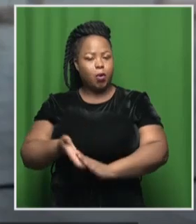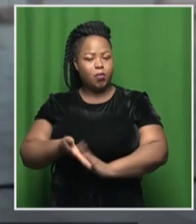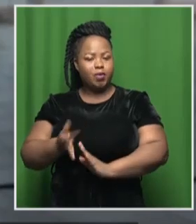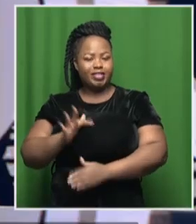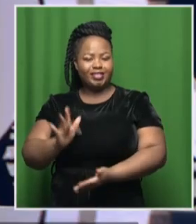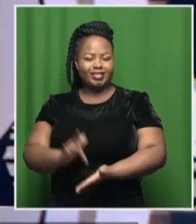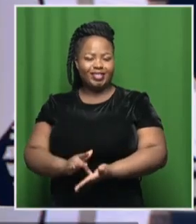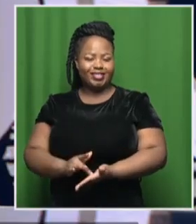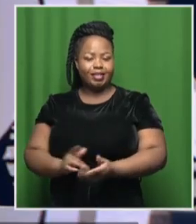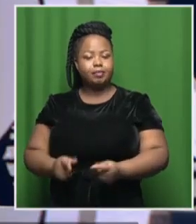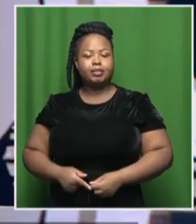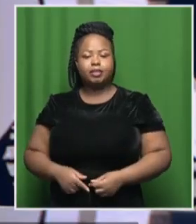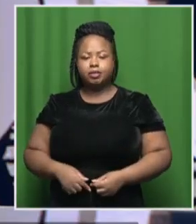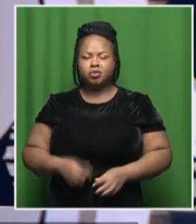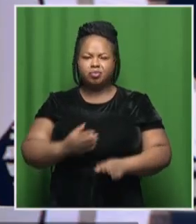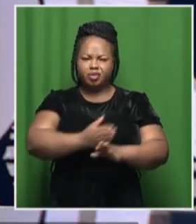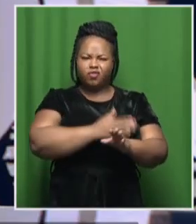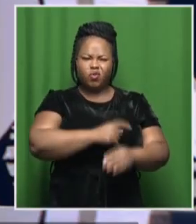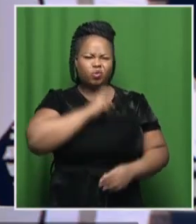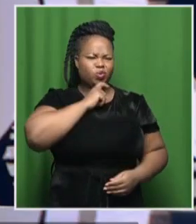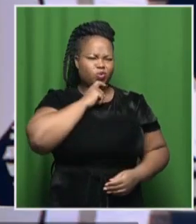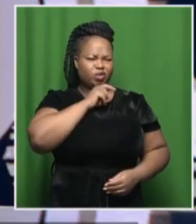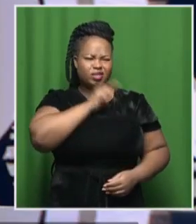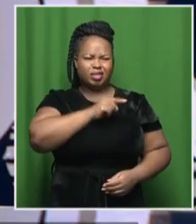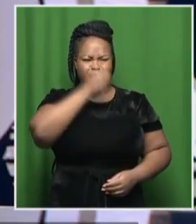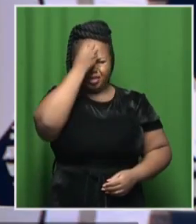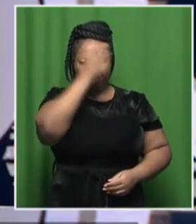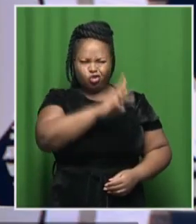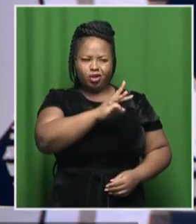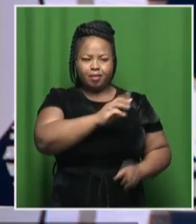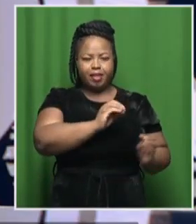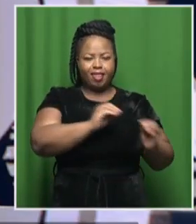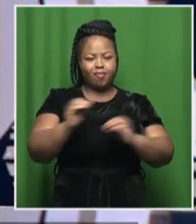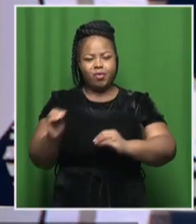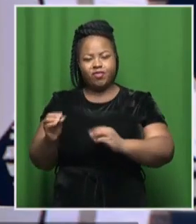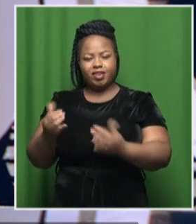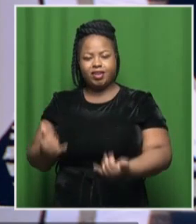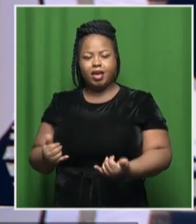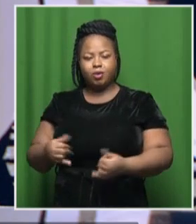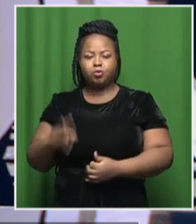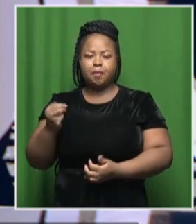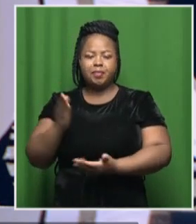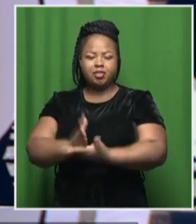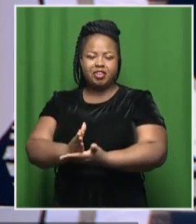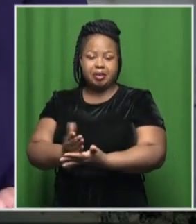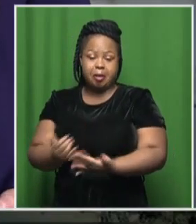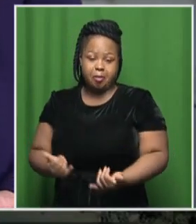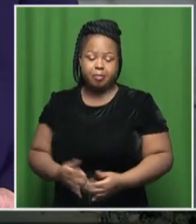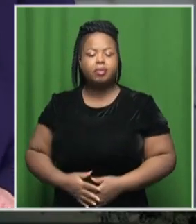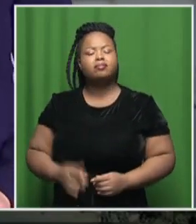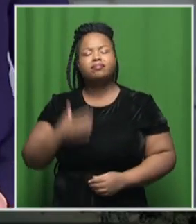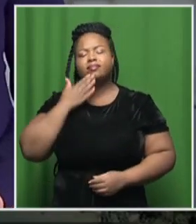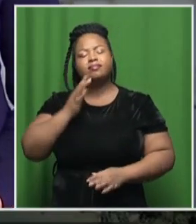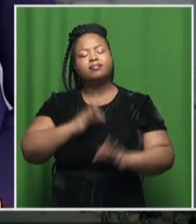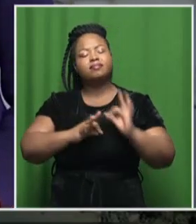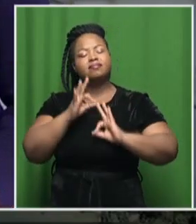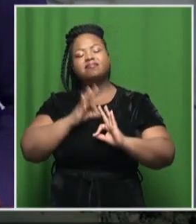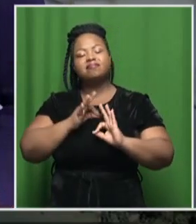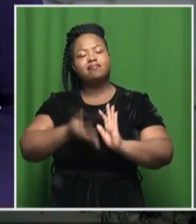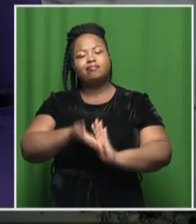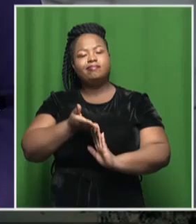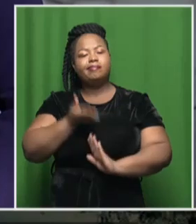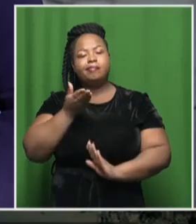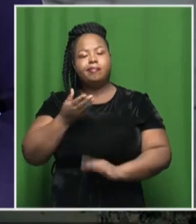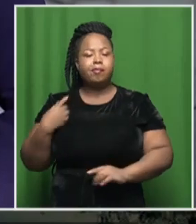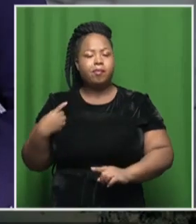to the Pretoria showgrounds, and now there's a new home. But talk to us about what the further developments have been since we